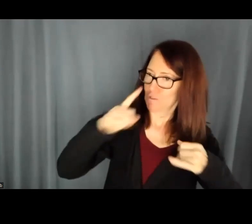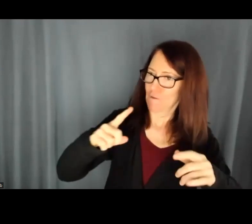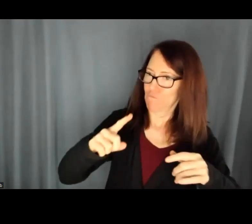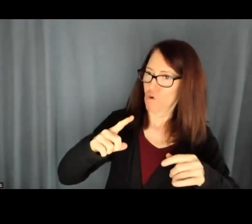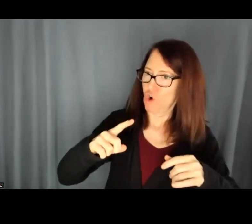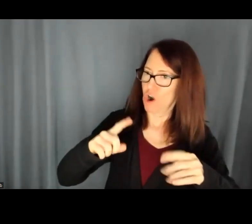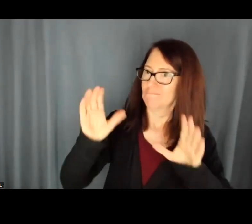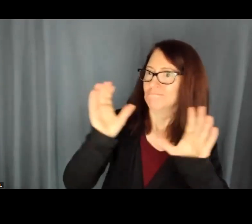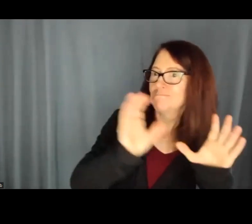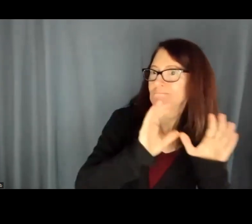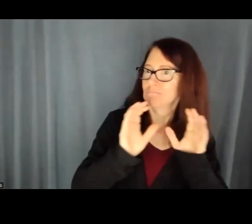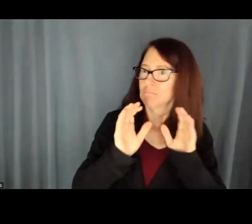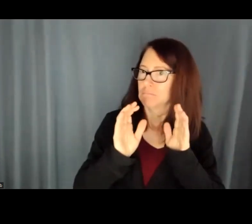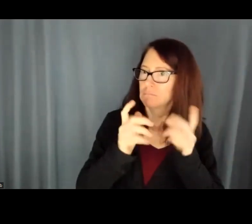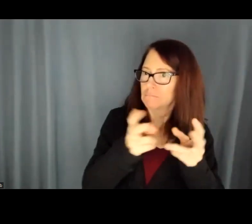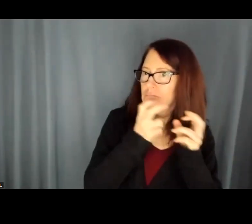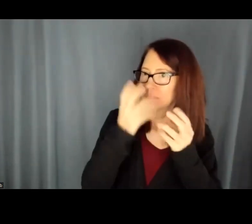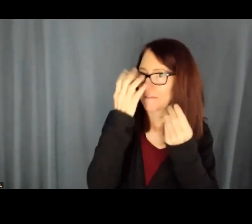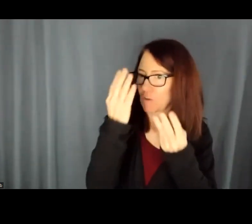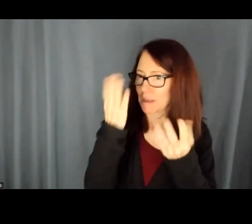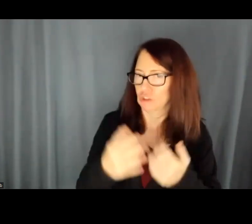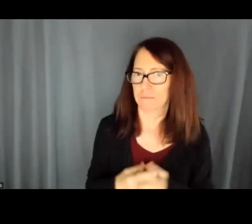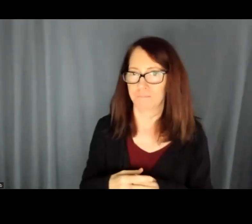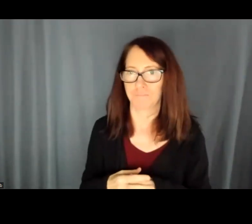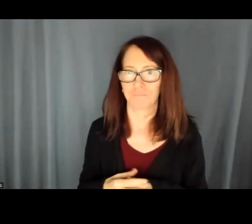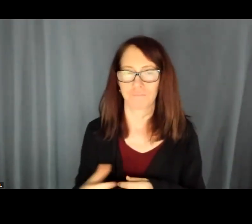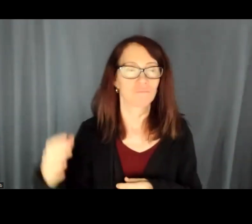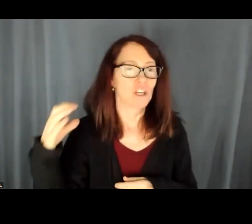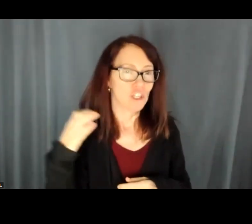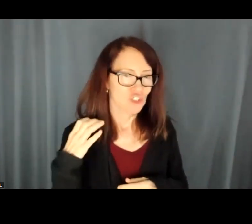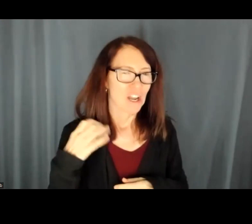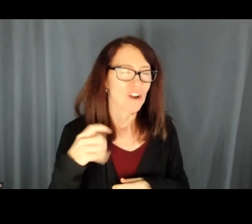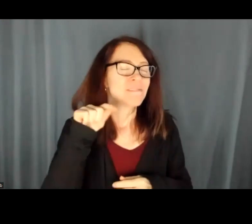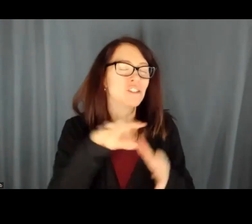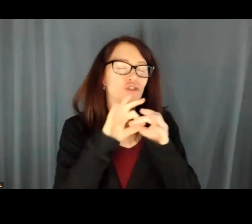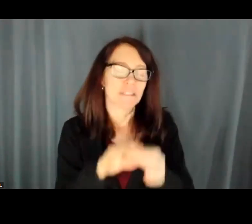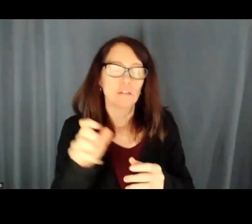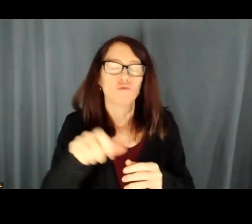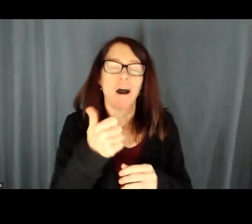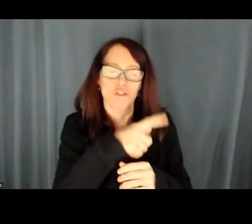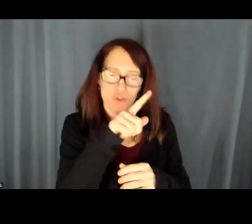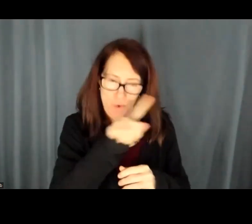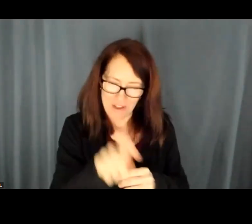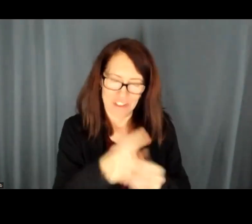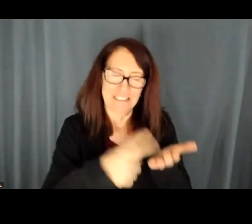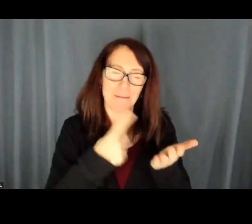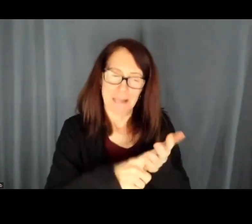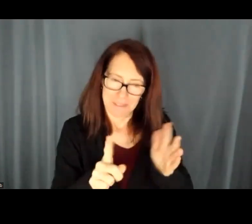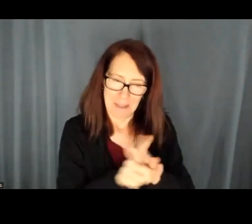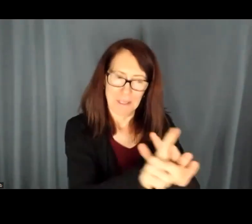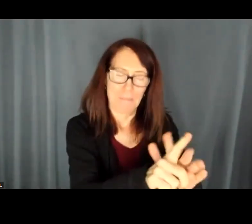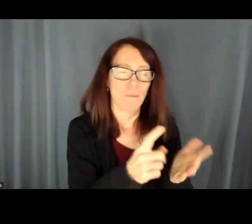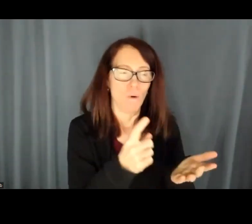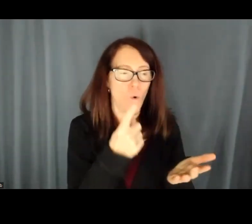This is related to another question which has come up from time to time, which we haven't yet addressed, is what do we do if we need subject